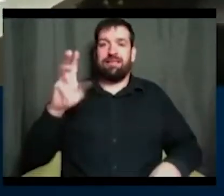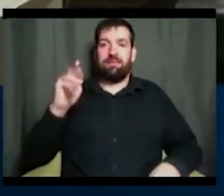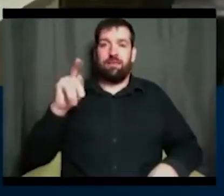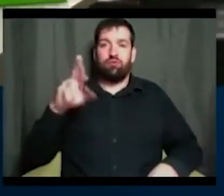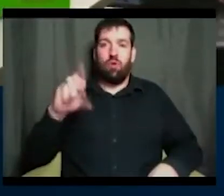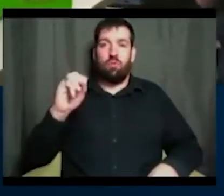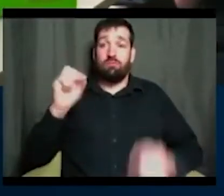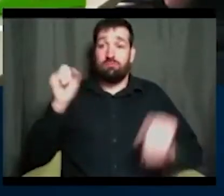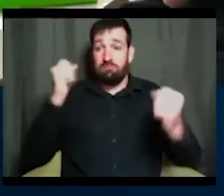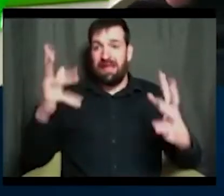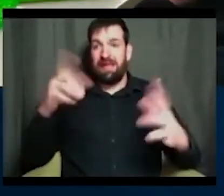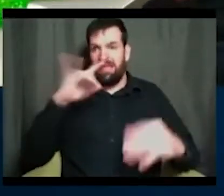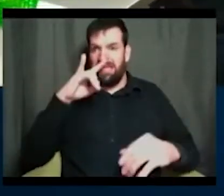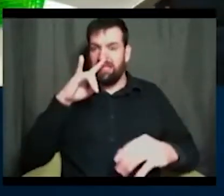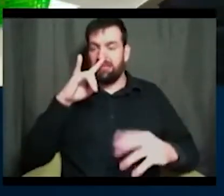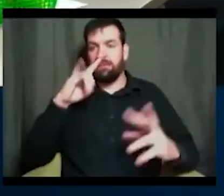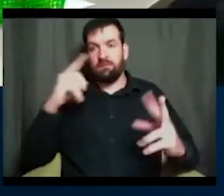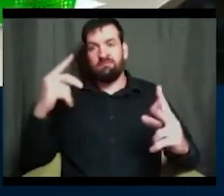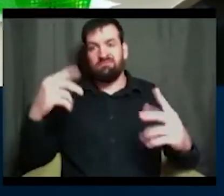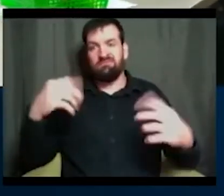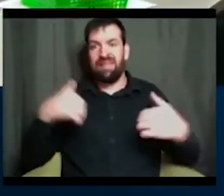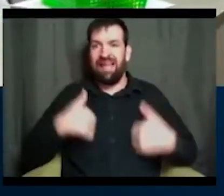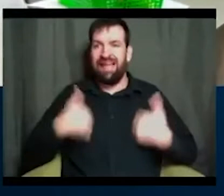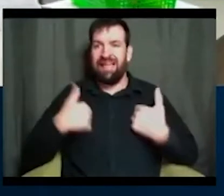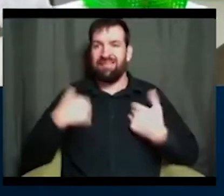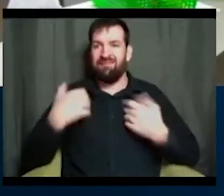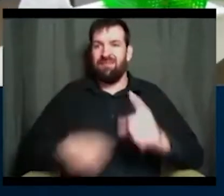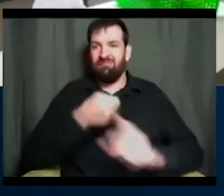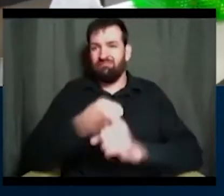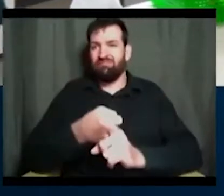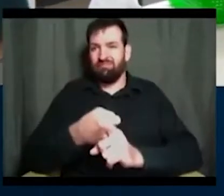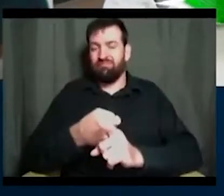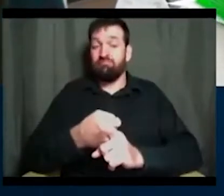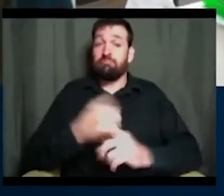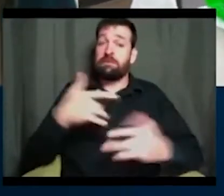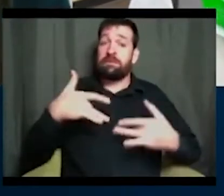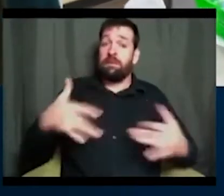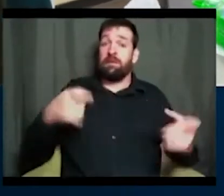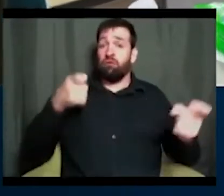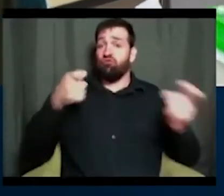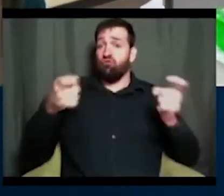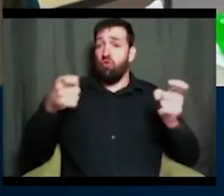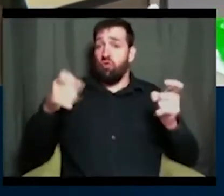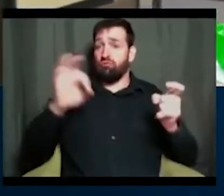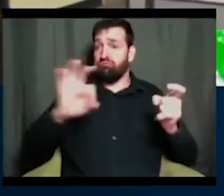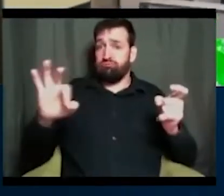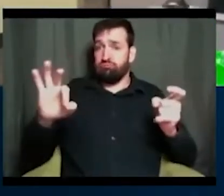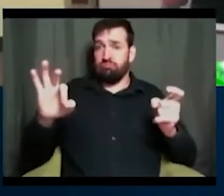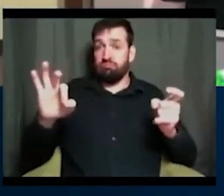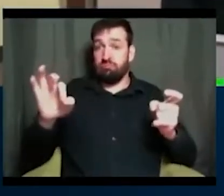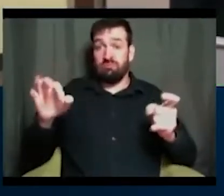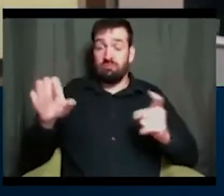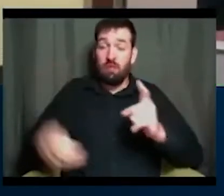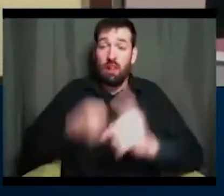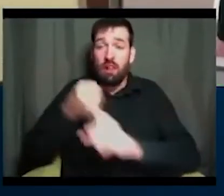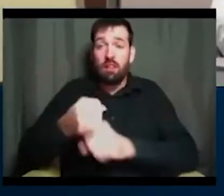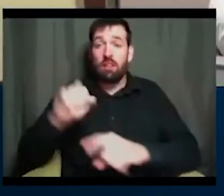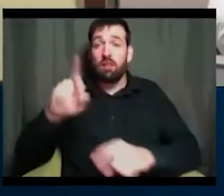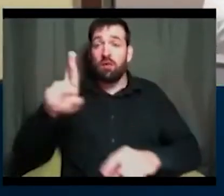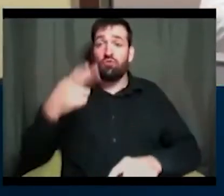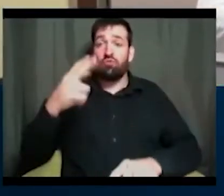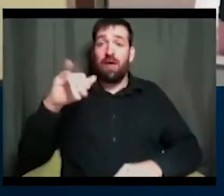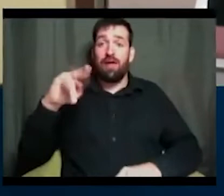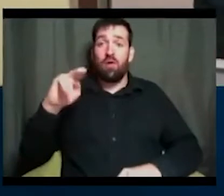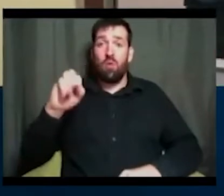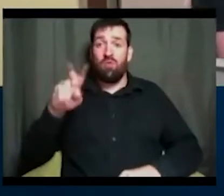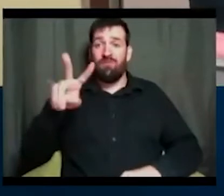asthma exacerbations that were pretty well controlled. And just because you get a rhinovirus infection does not mean that your kid really needs